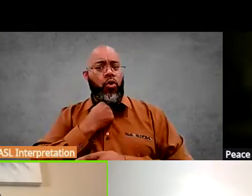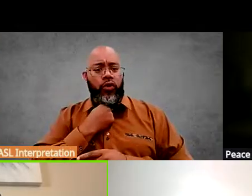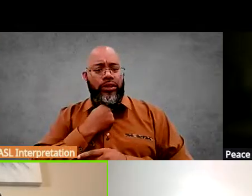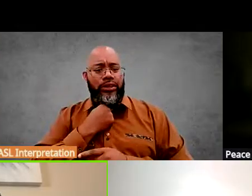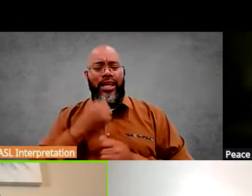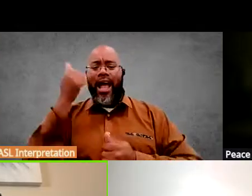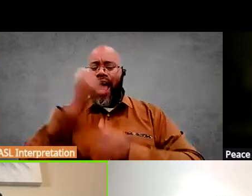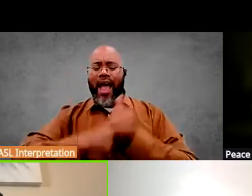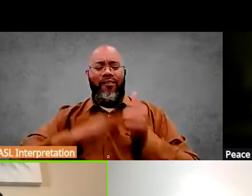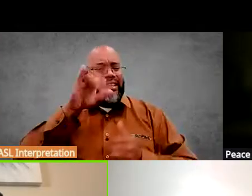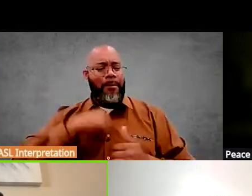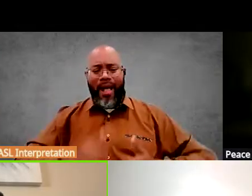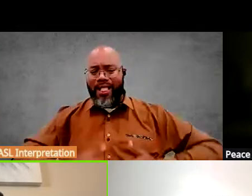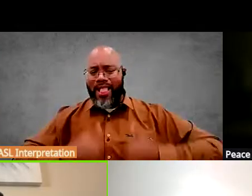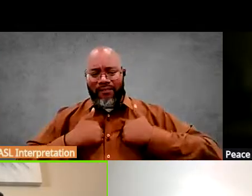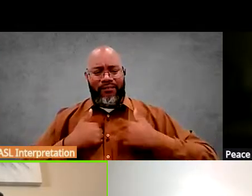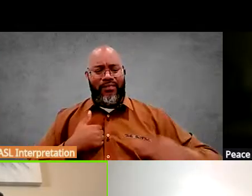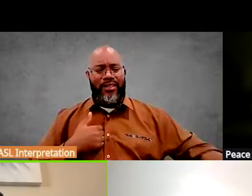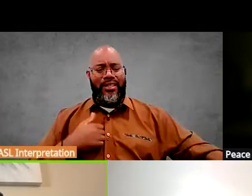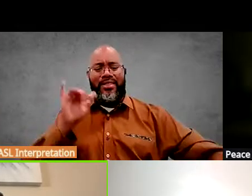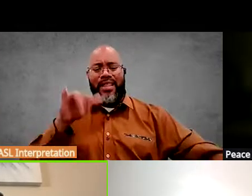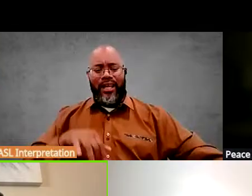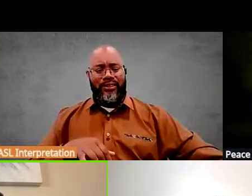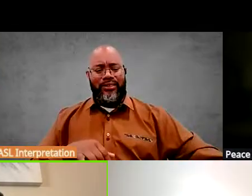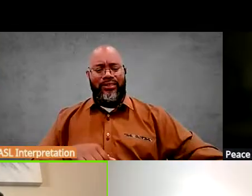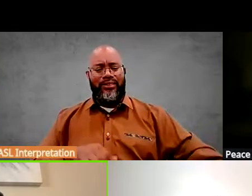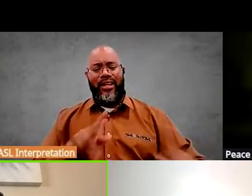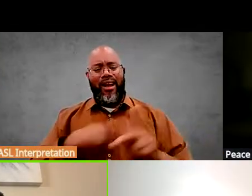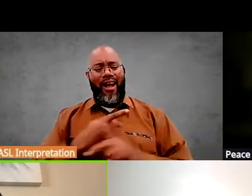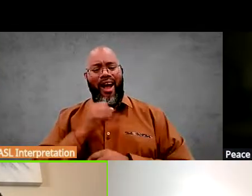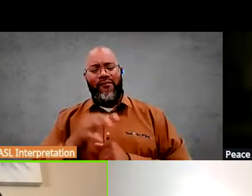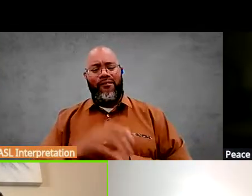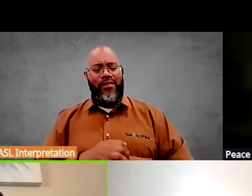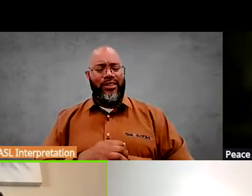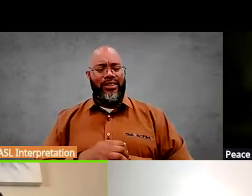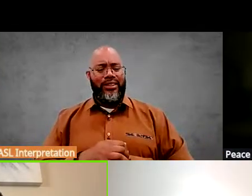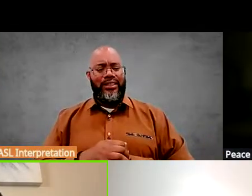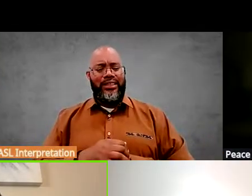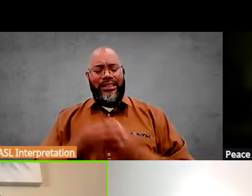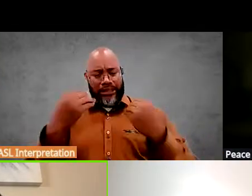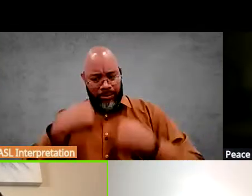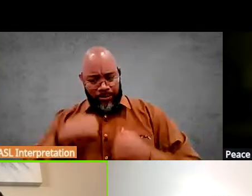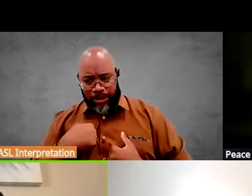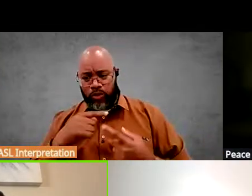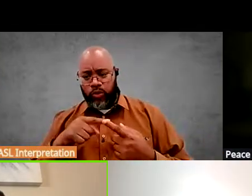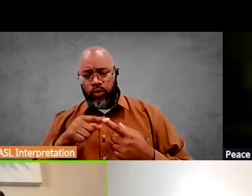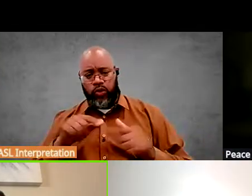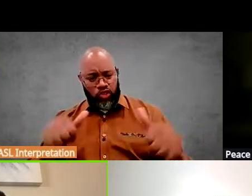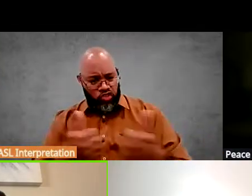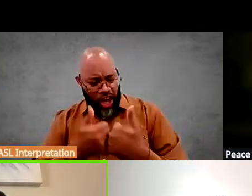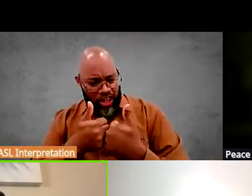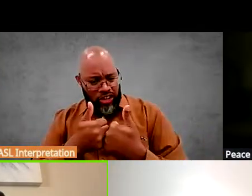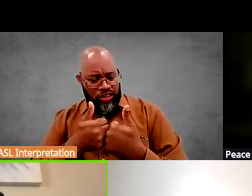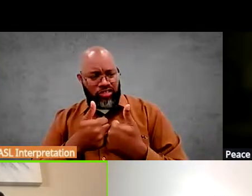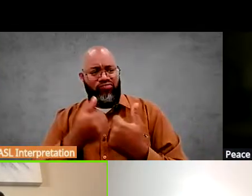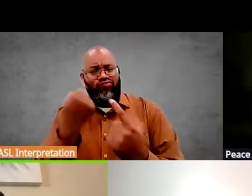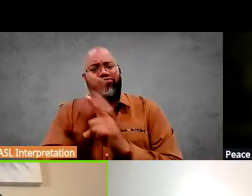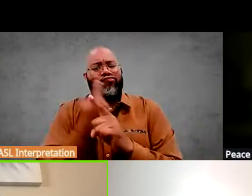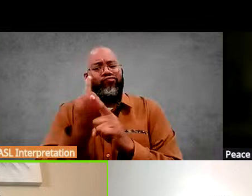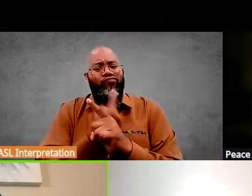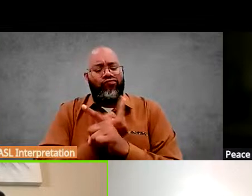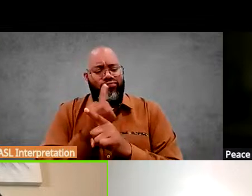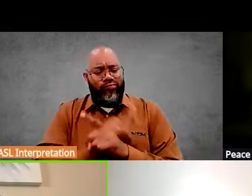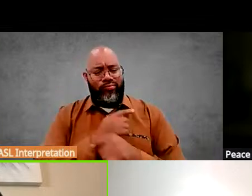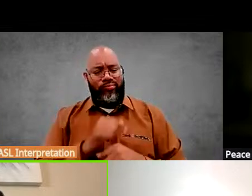every day of my life, that kind of teaches me to challenge the status quo. Yeah,